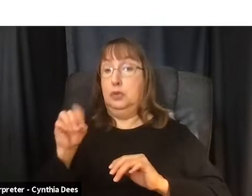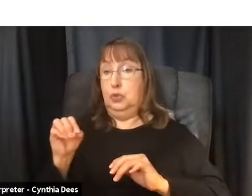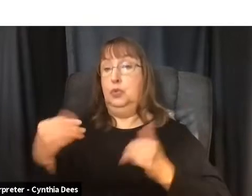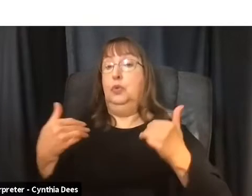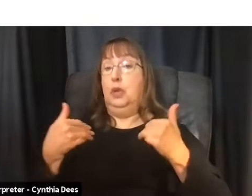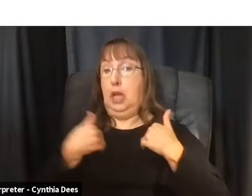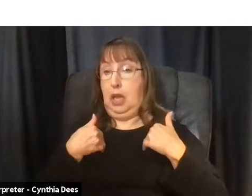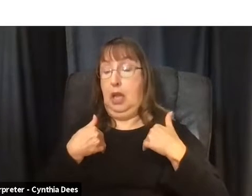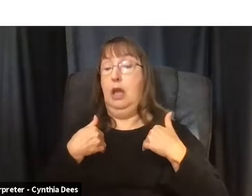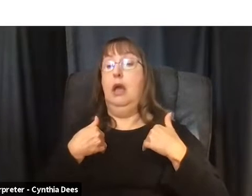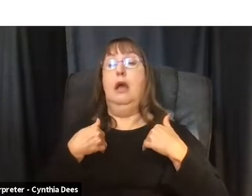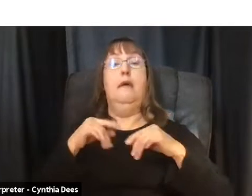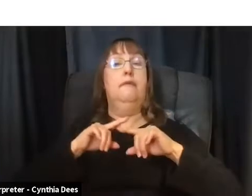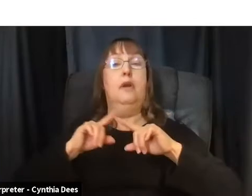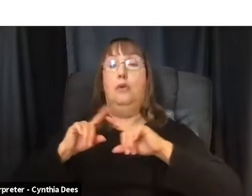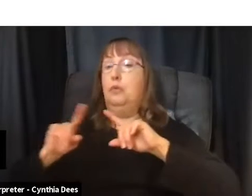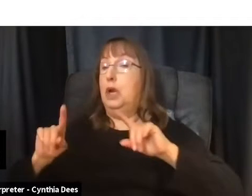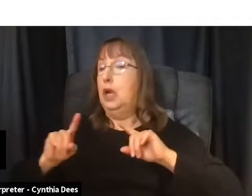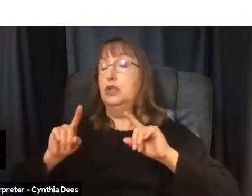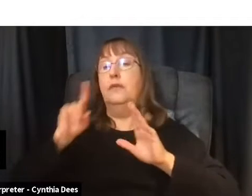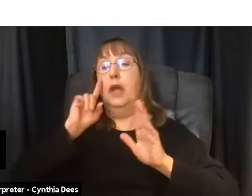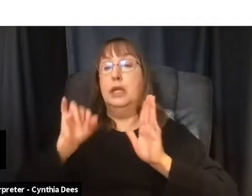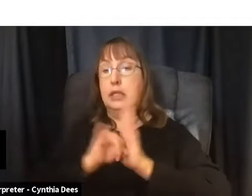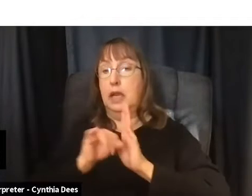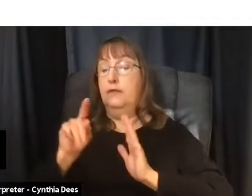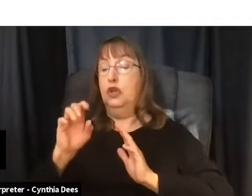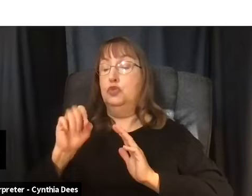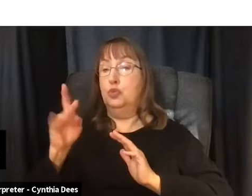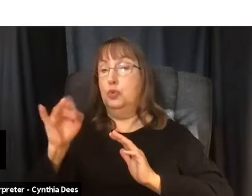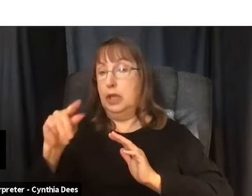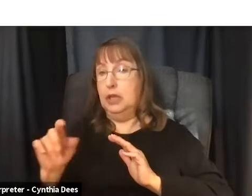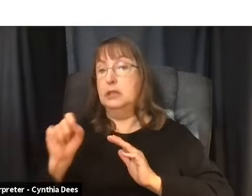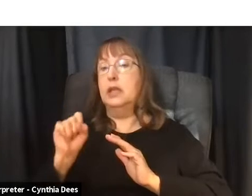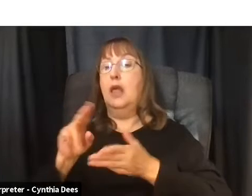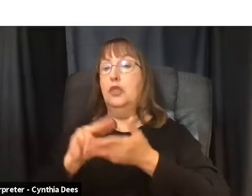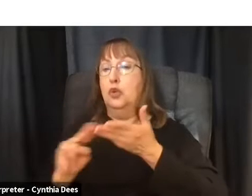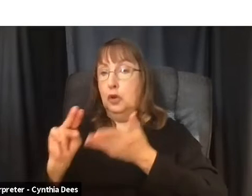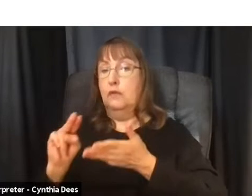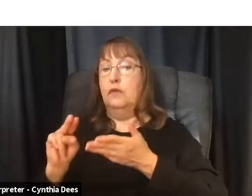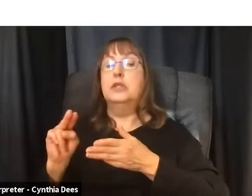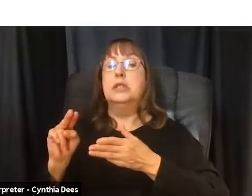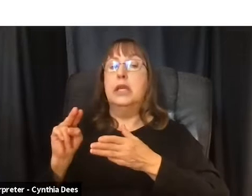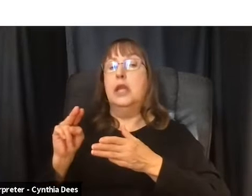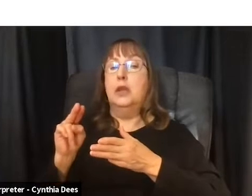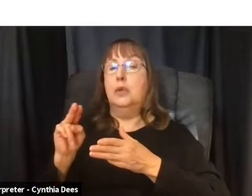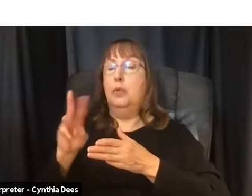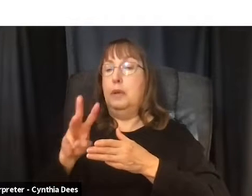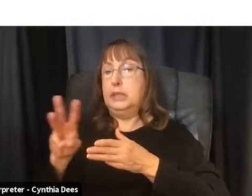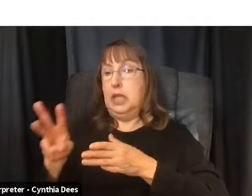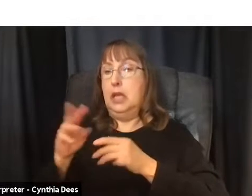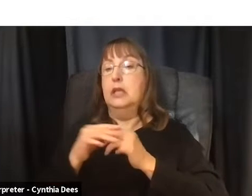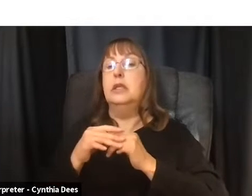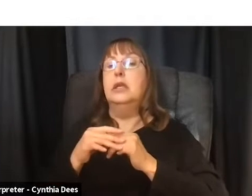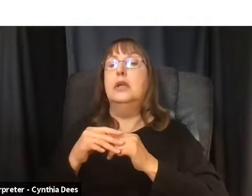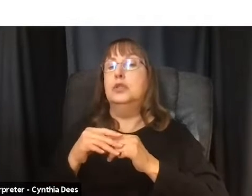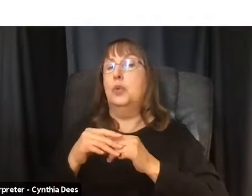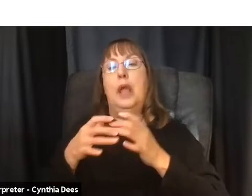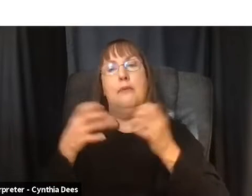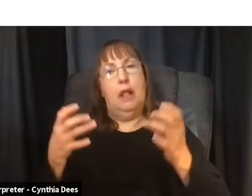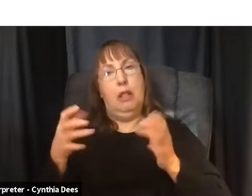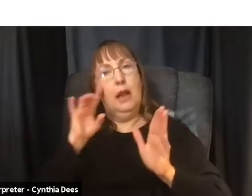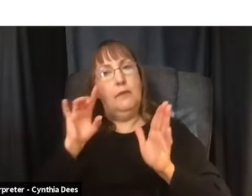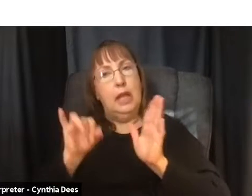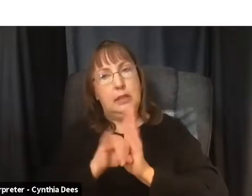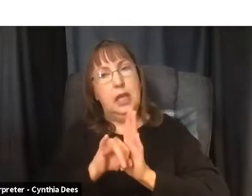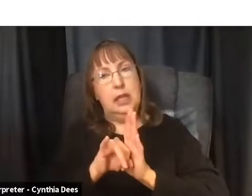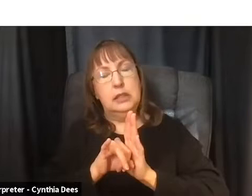a range of identity toolkits on the University Career Center website. And so we have a lot of identities represented in